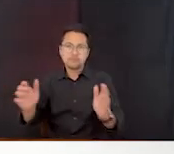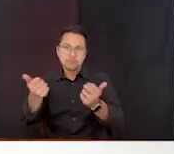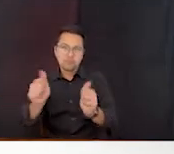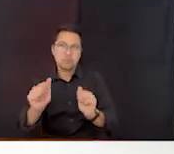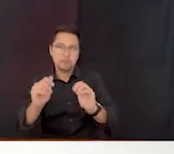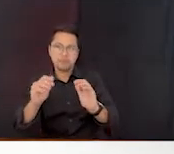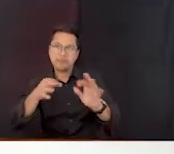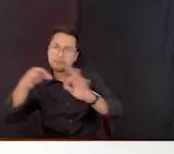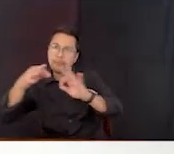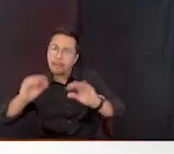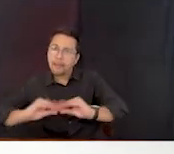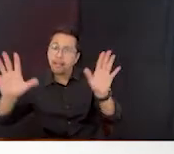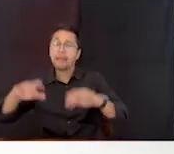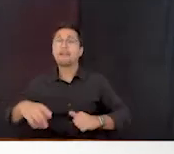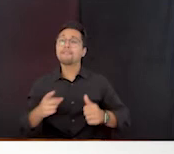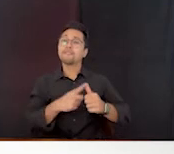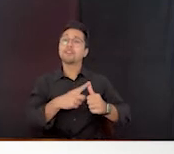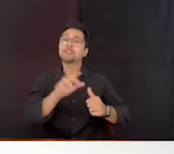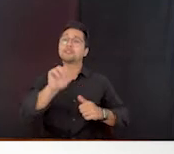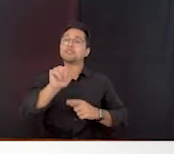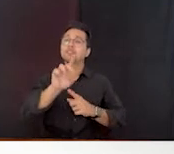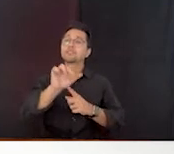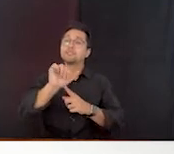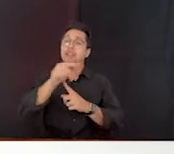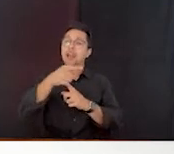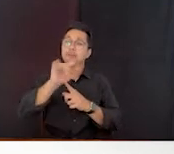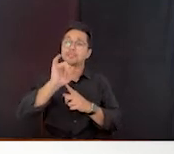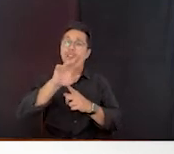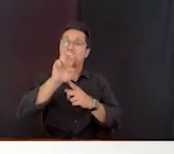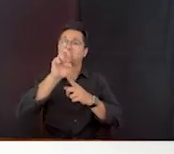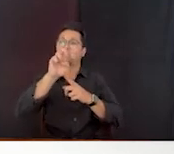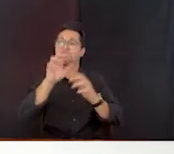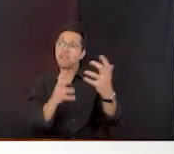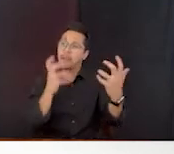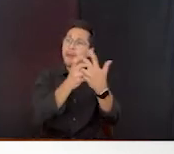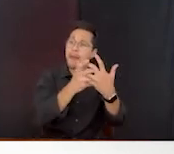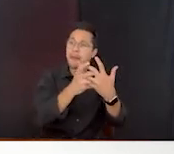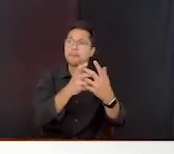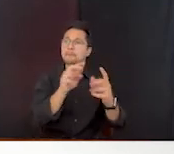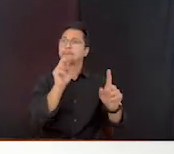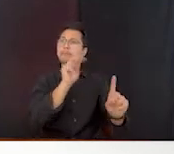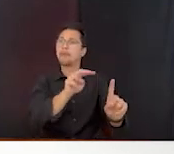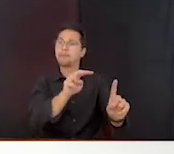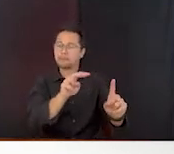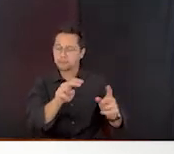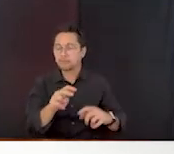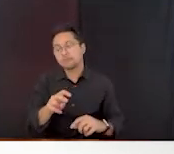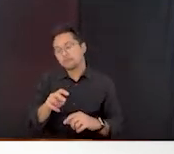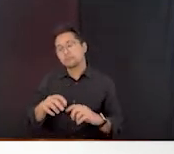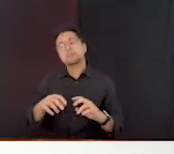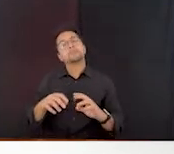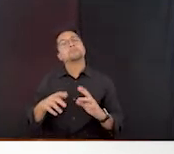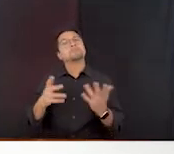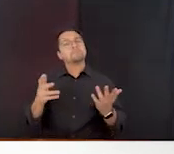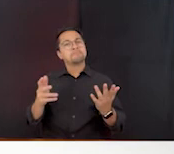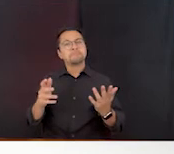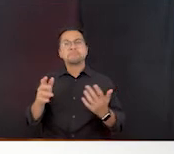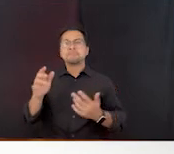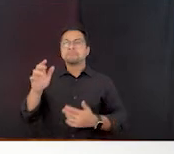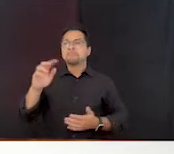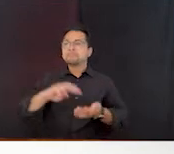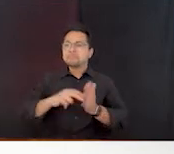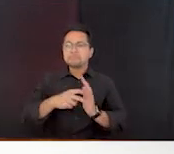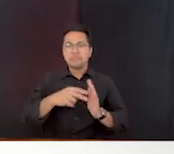certainly not mutually exclusive, but we're going to talk about them as if they are, just to be a little